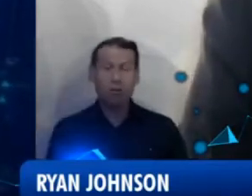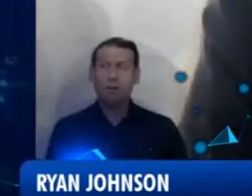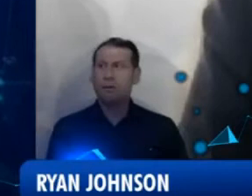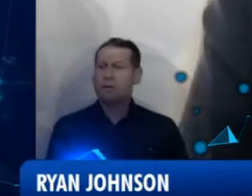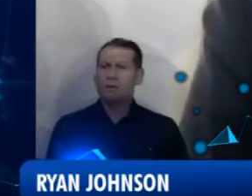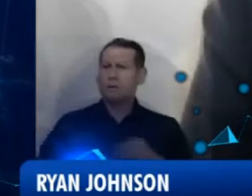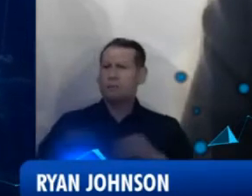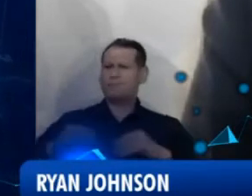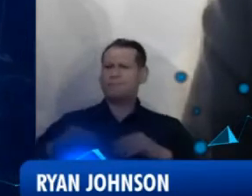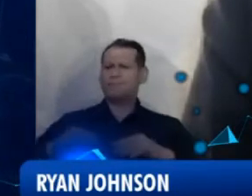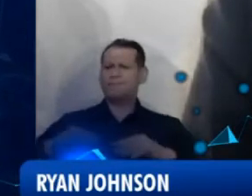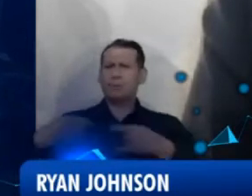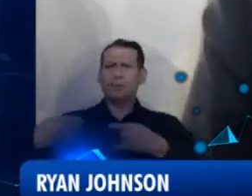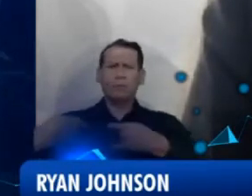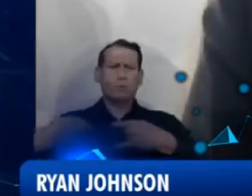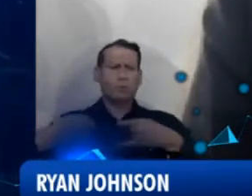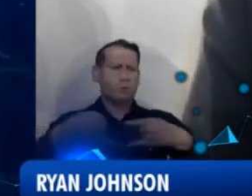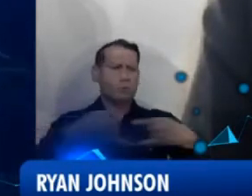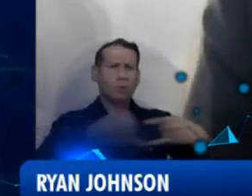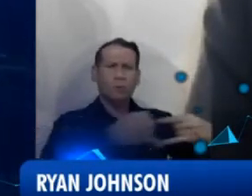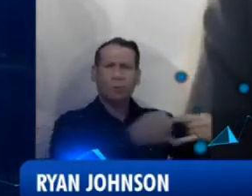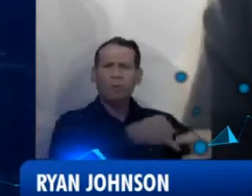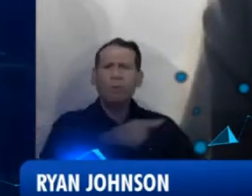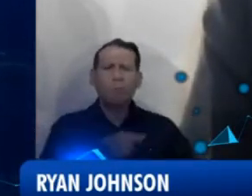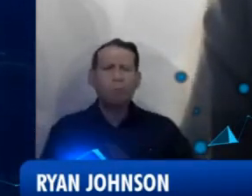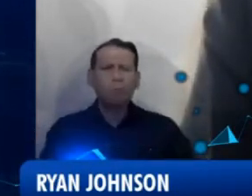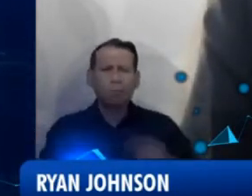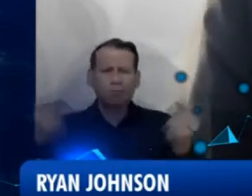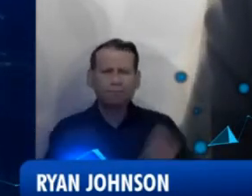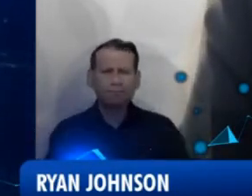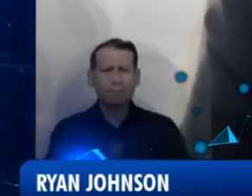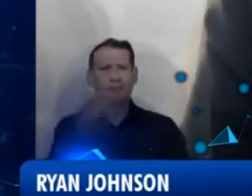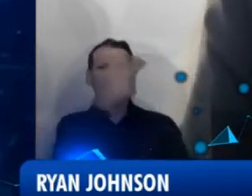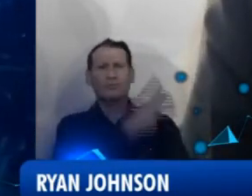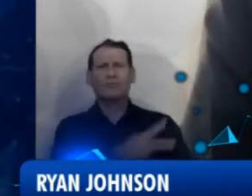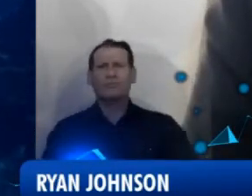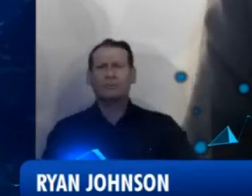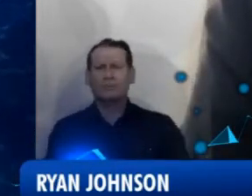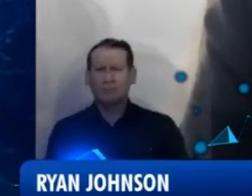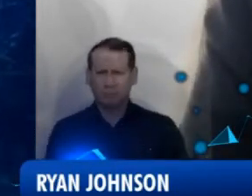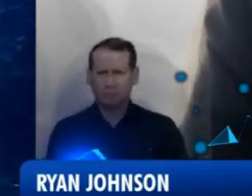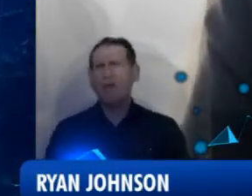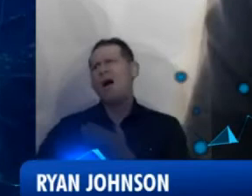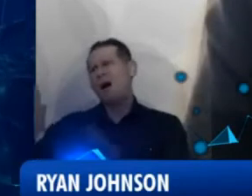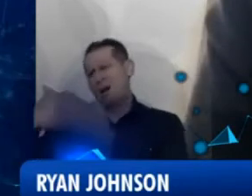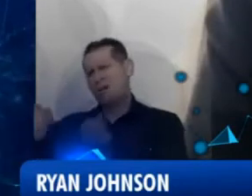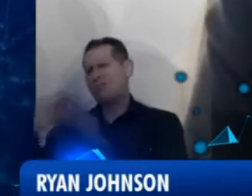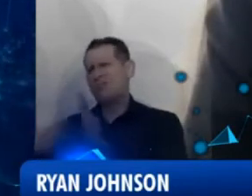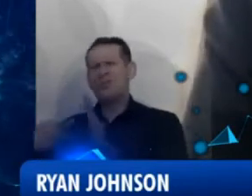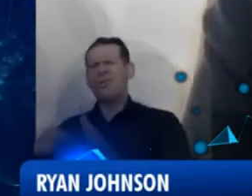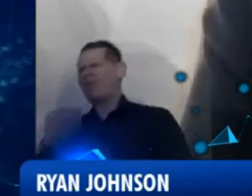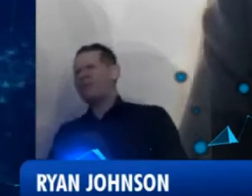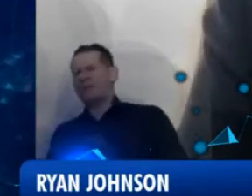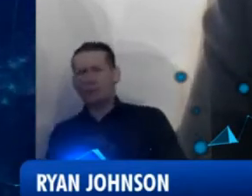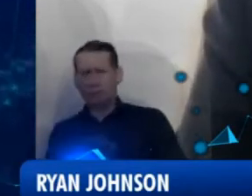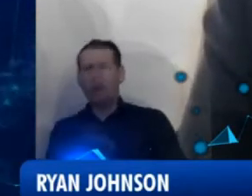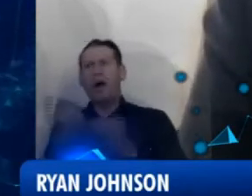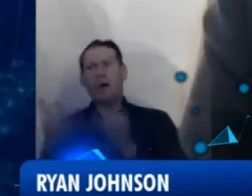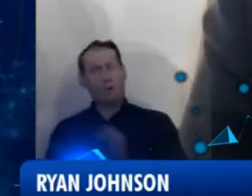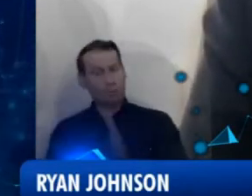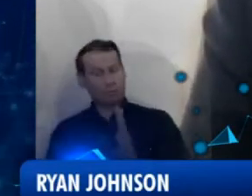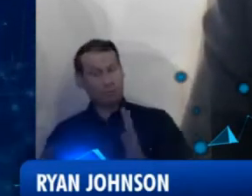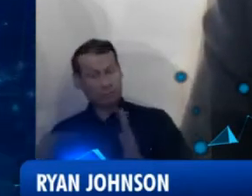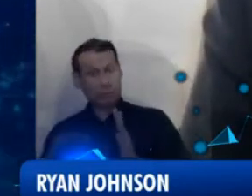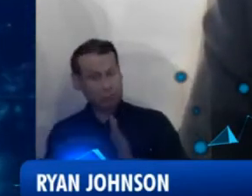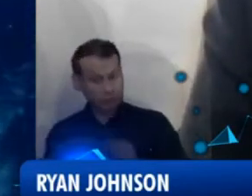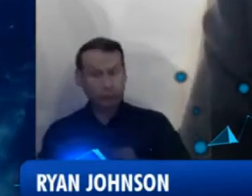people who are not serviced by other means of technology. We have launched this project also